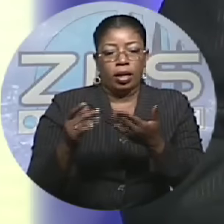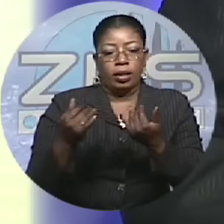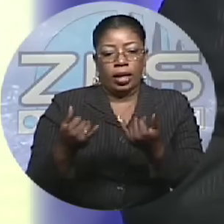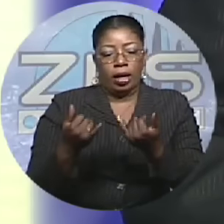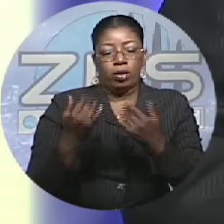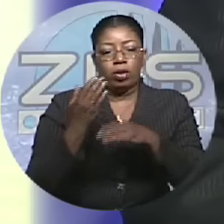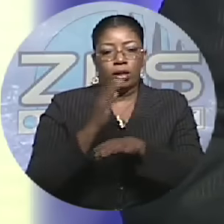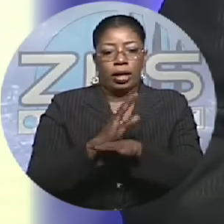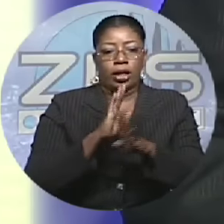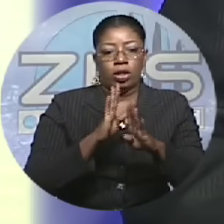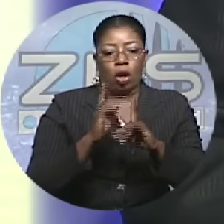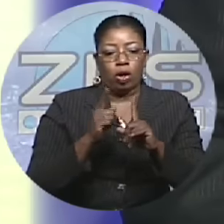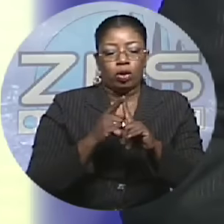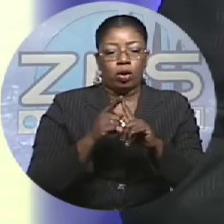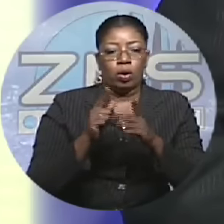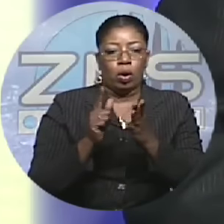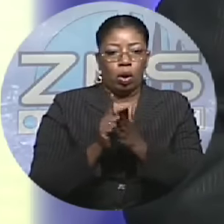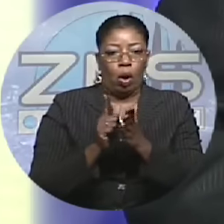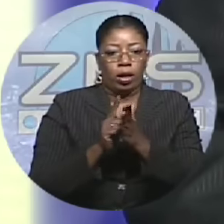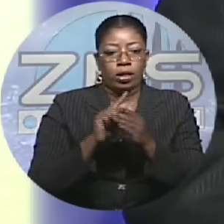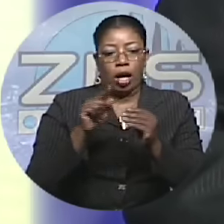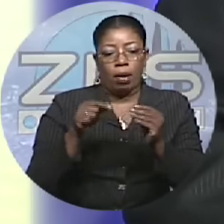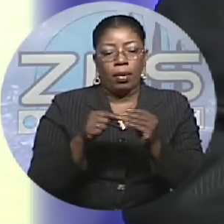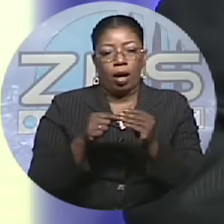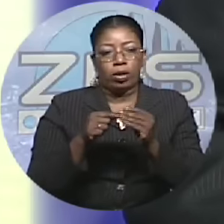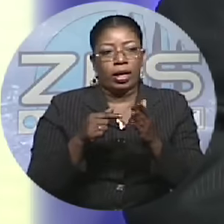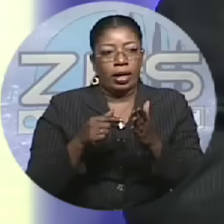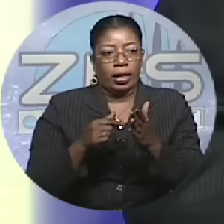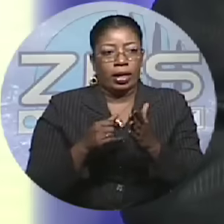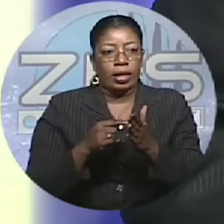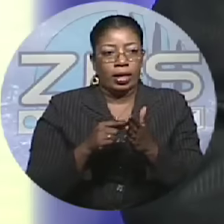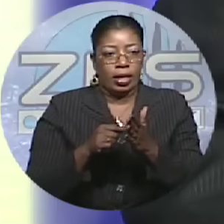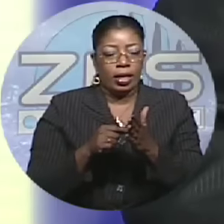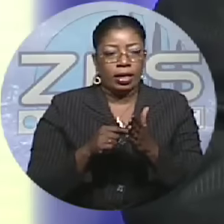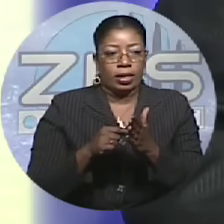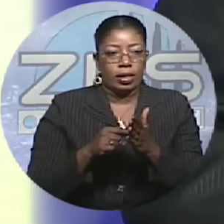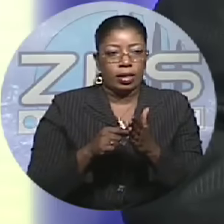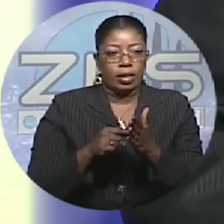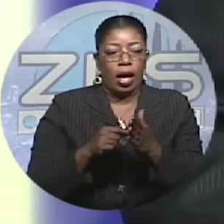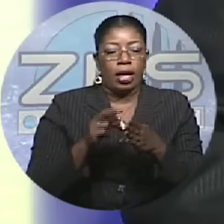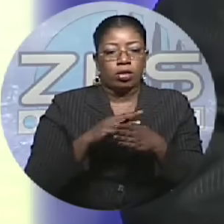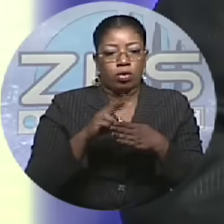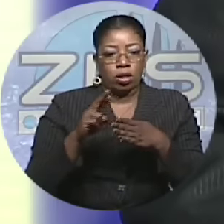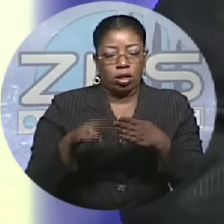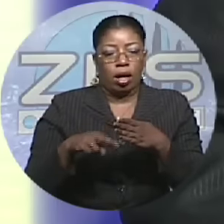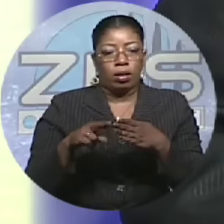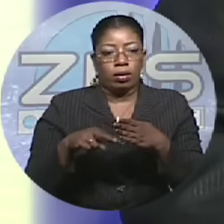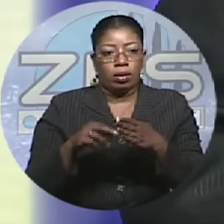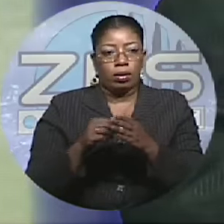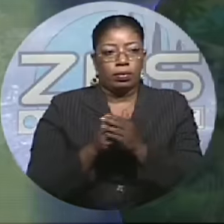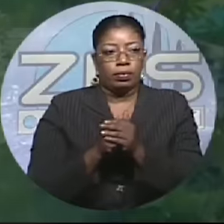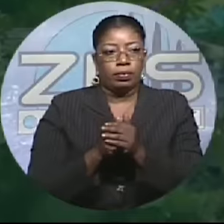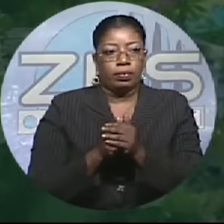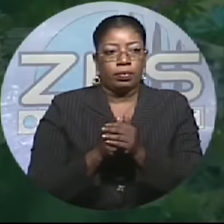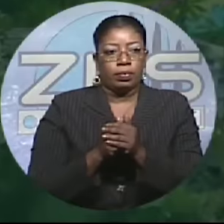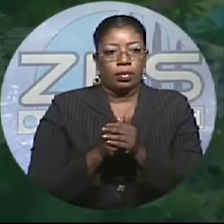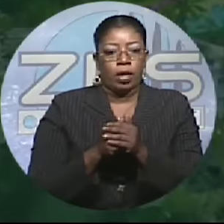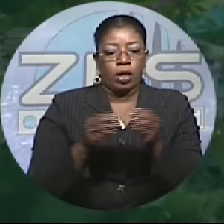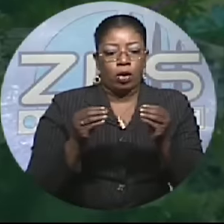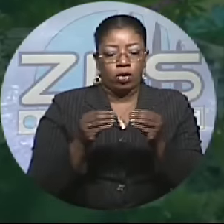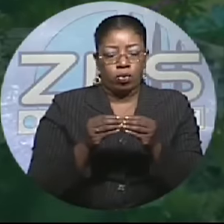attorney about today's filings and the implication that now arises as a result of this latest move. There are